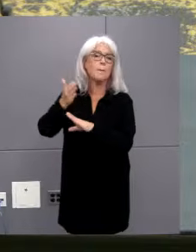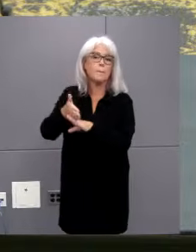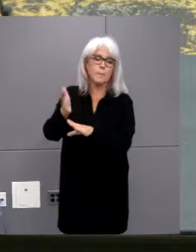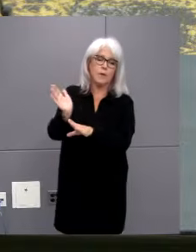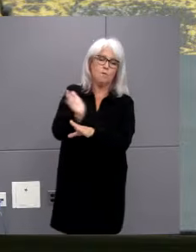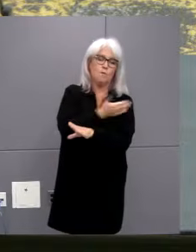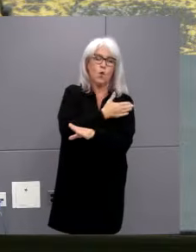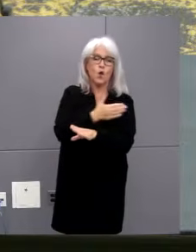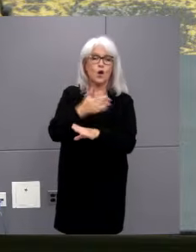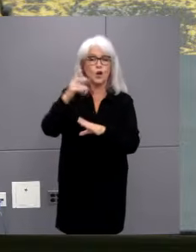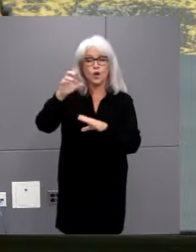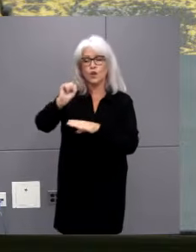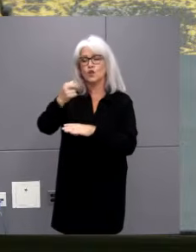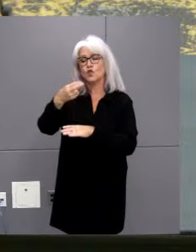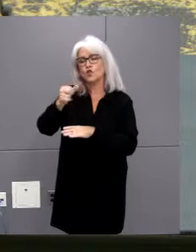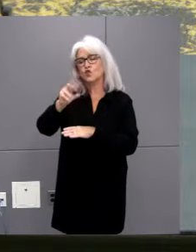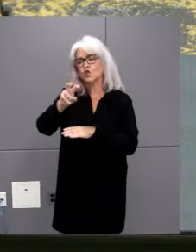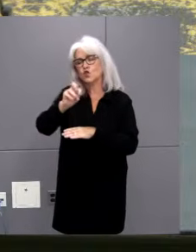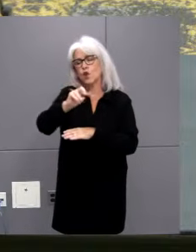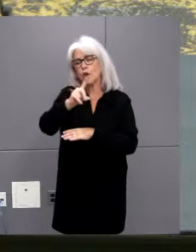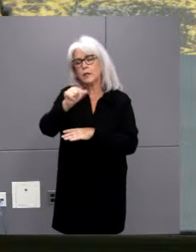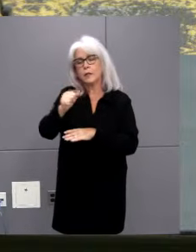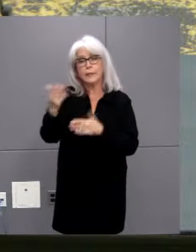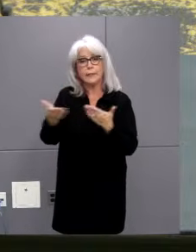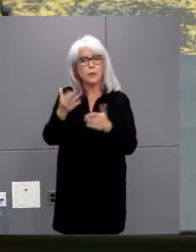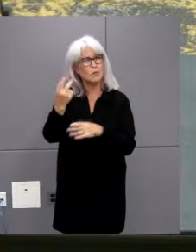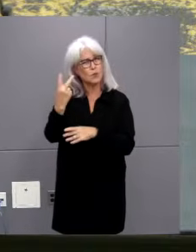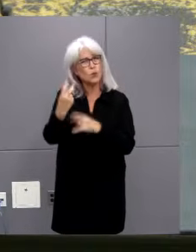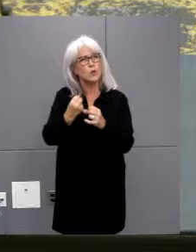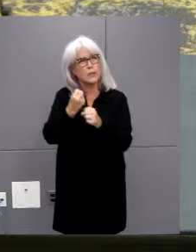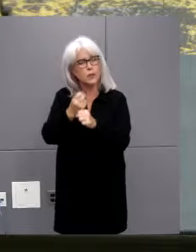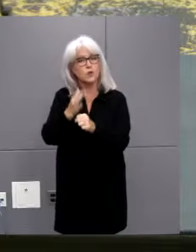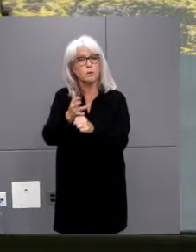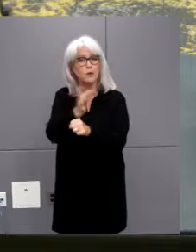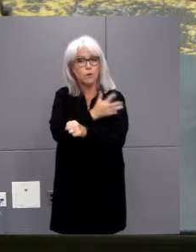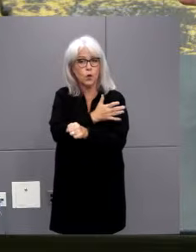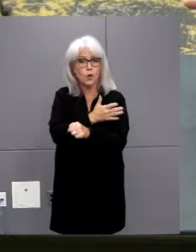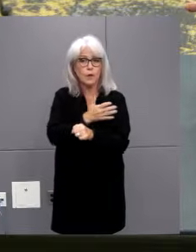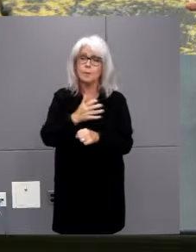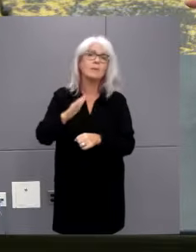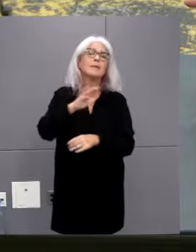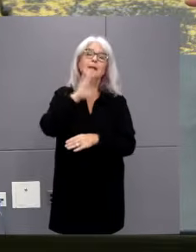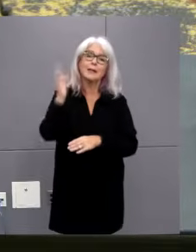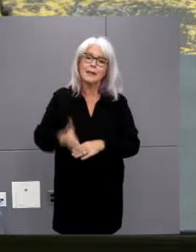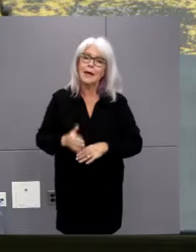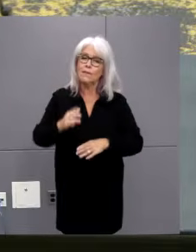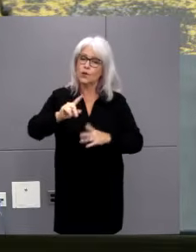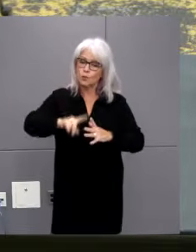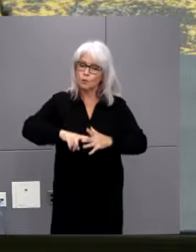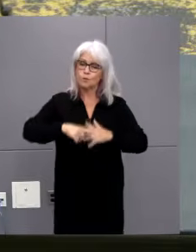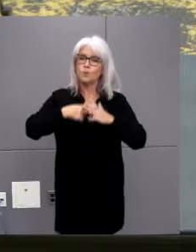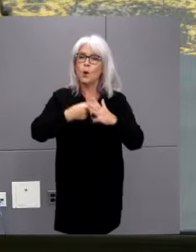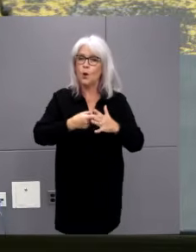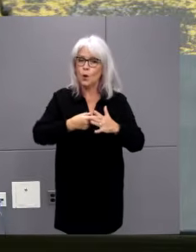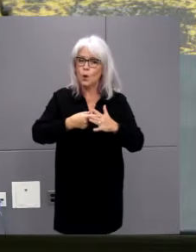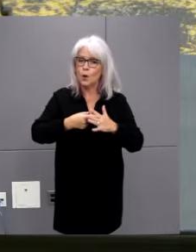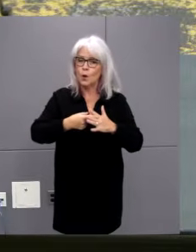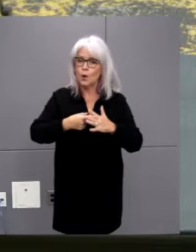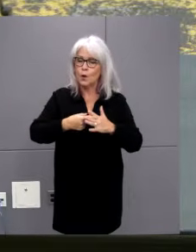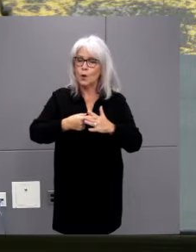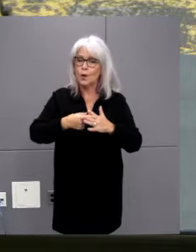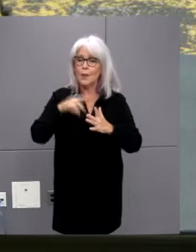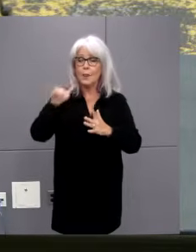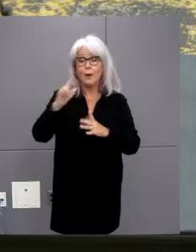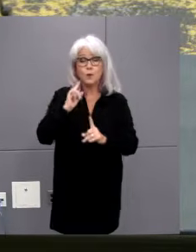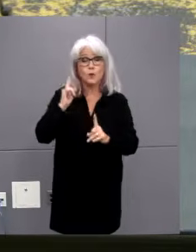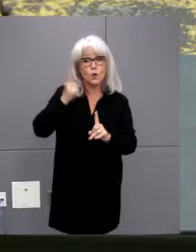being here. I want to say it was like 2 years prior to. It just never got enabled. But that was the goal, and that's what we're trying